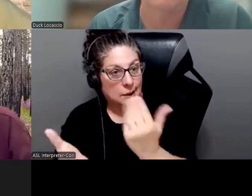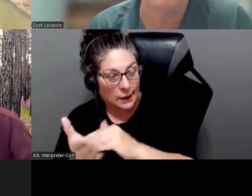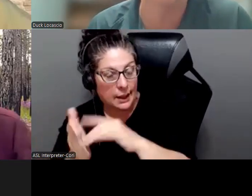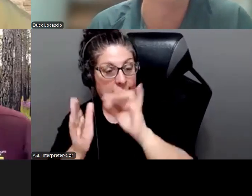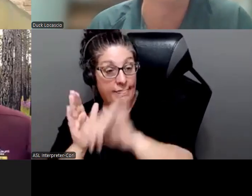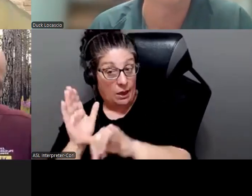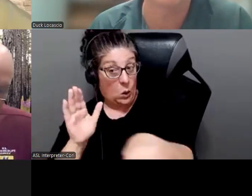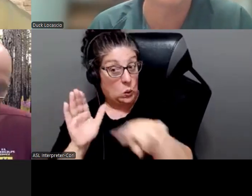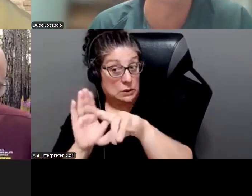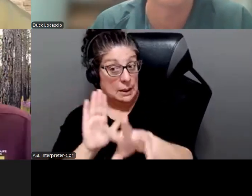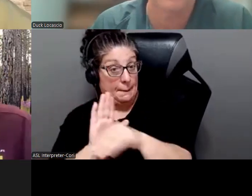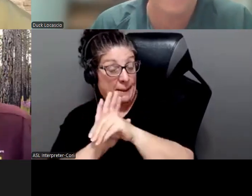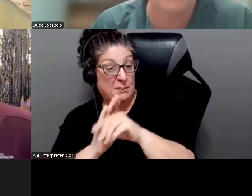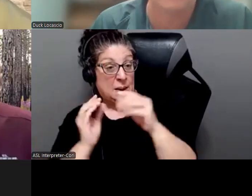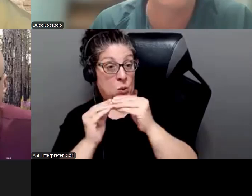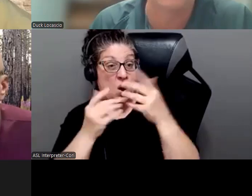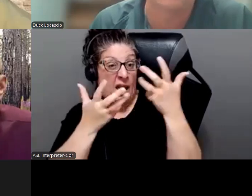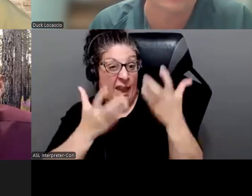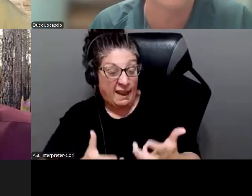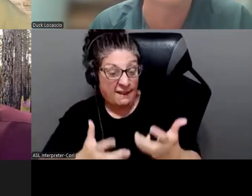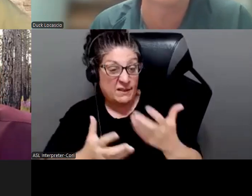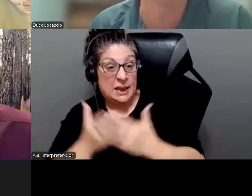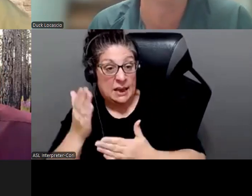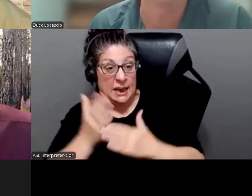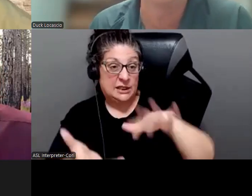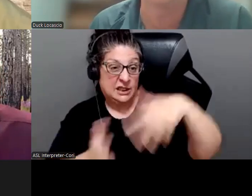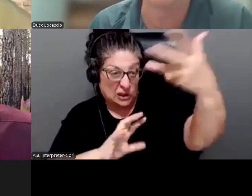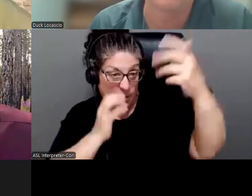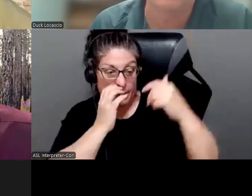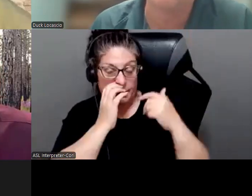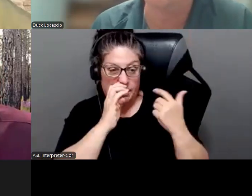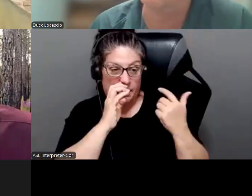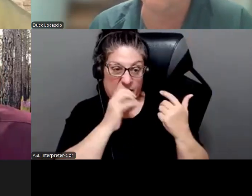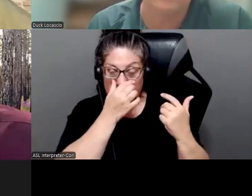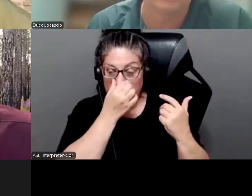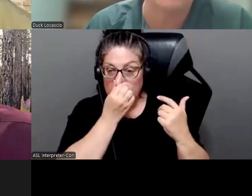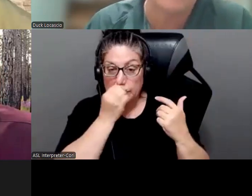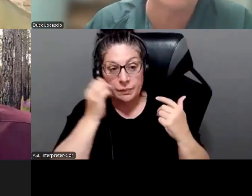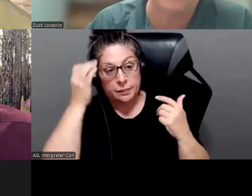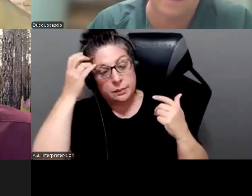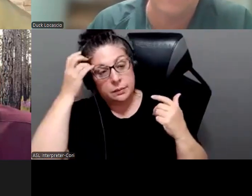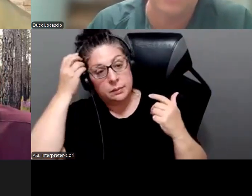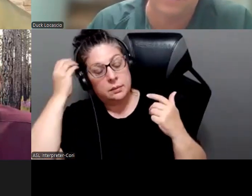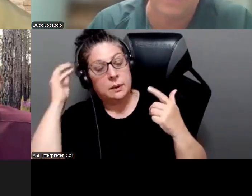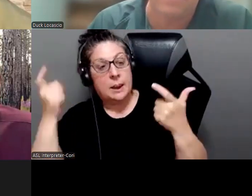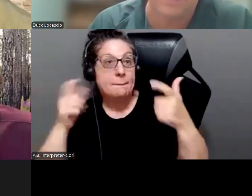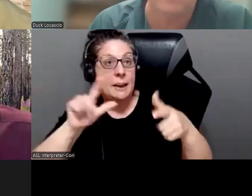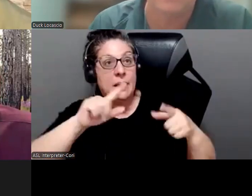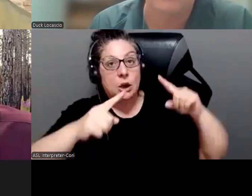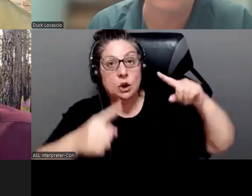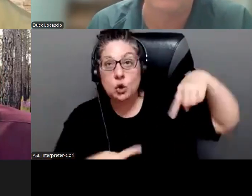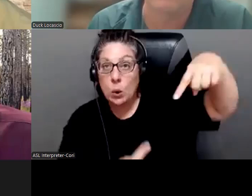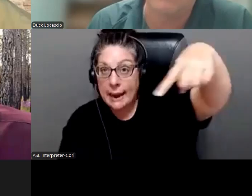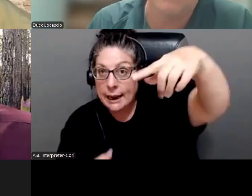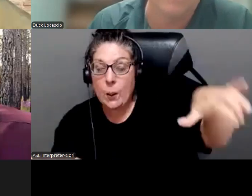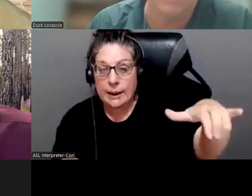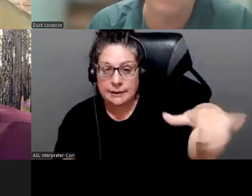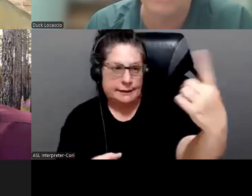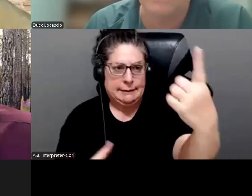mimicking even a heavier handed disturbance, right? So big tornadic activity or something.